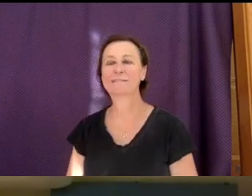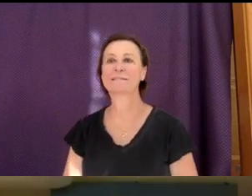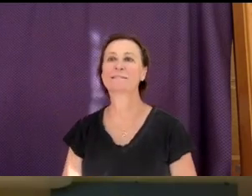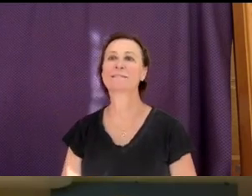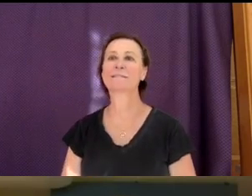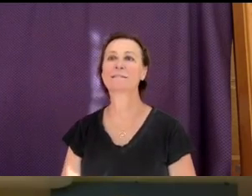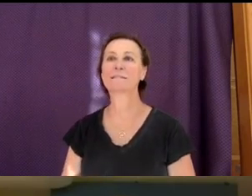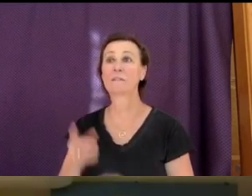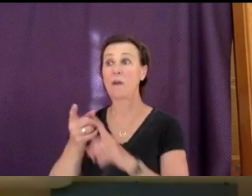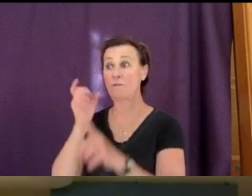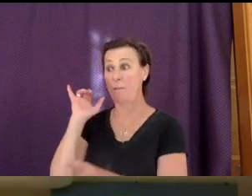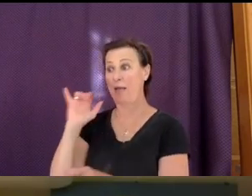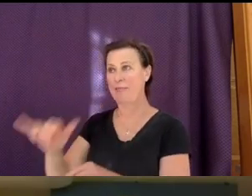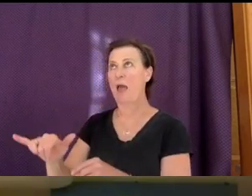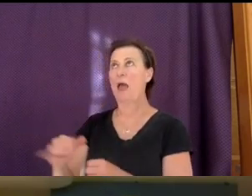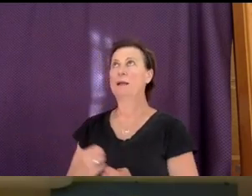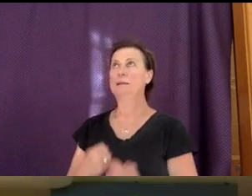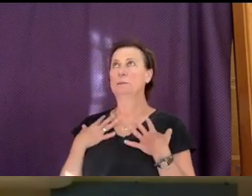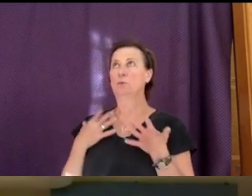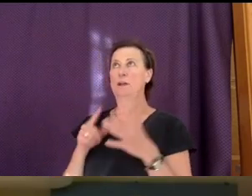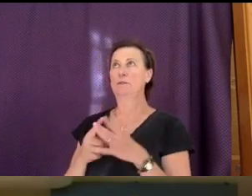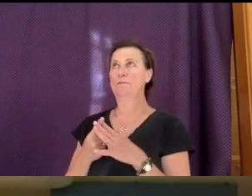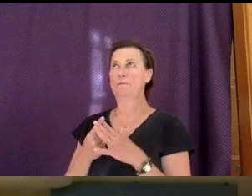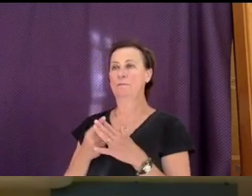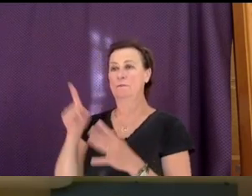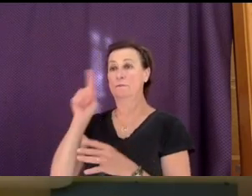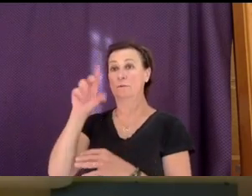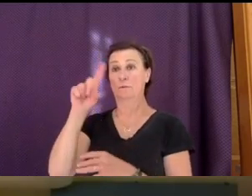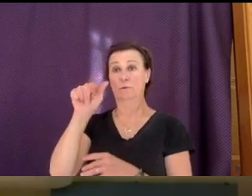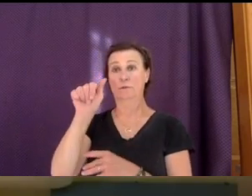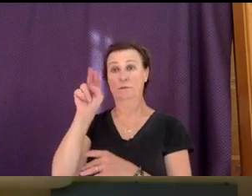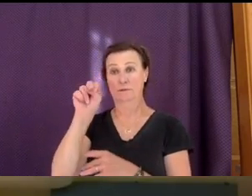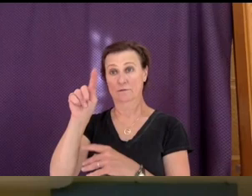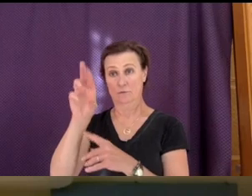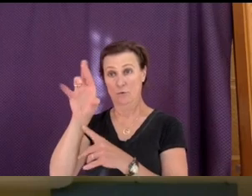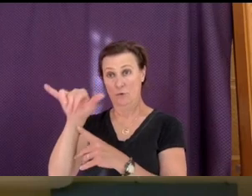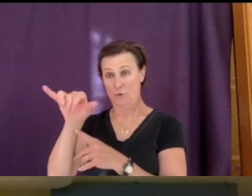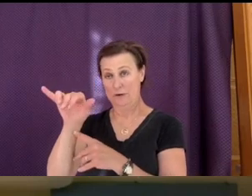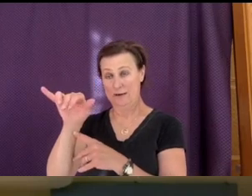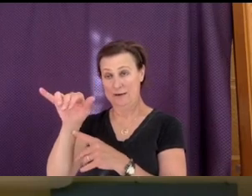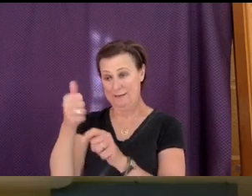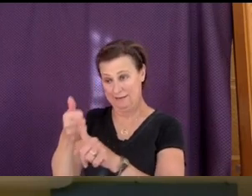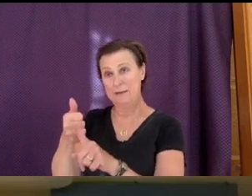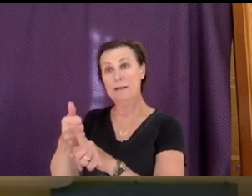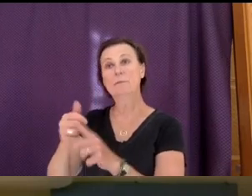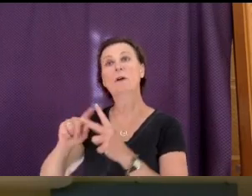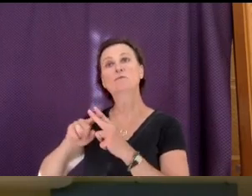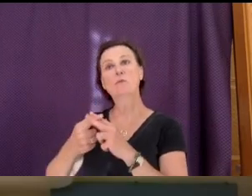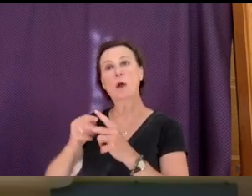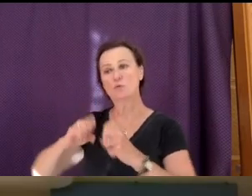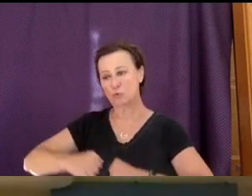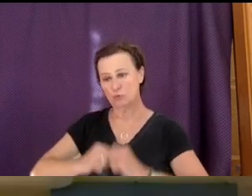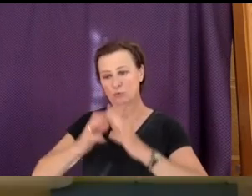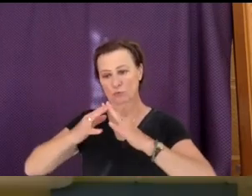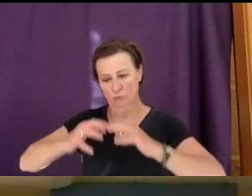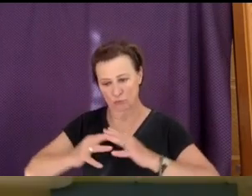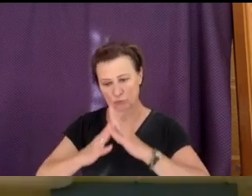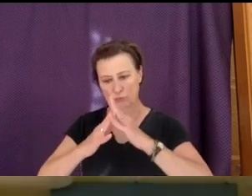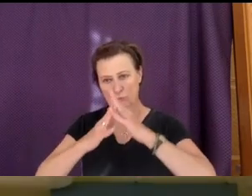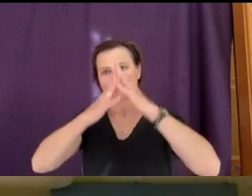From this initial inspiration, Zoltan Torey set about reconstructing his life on a new